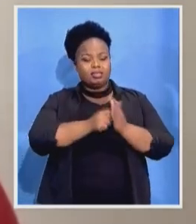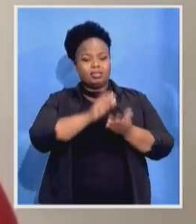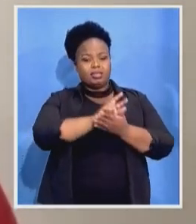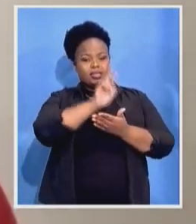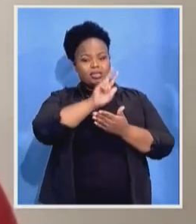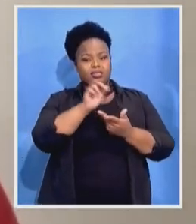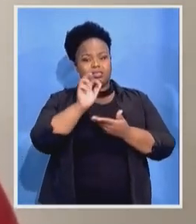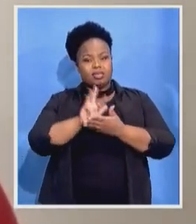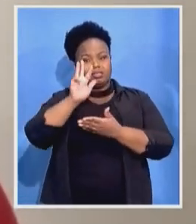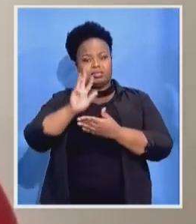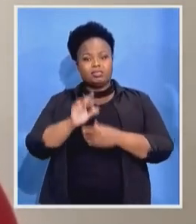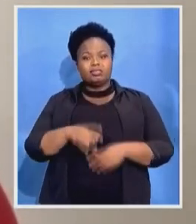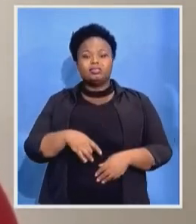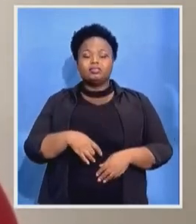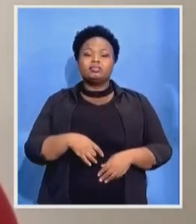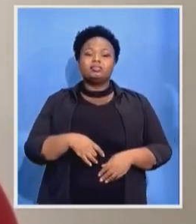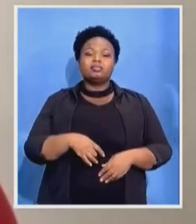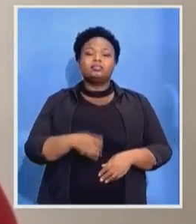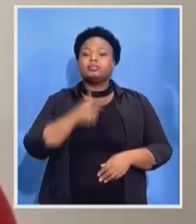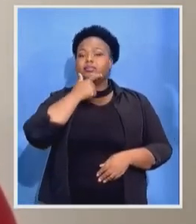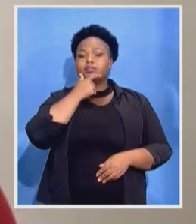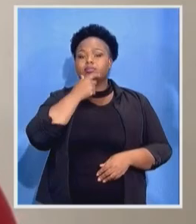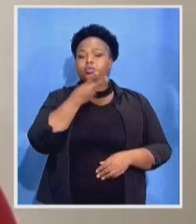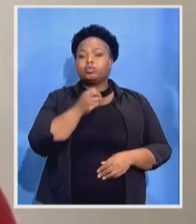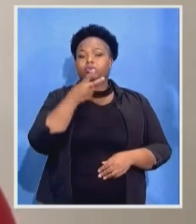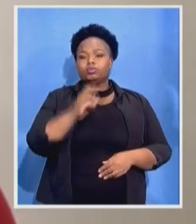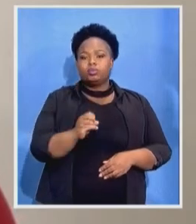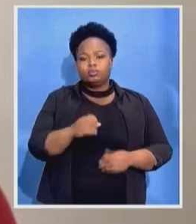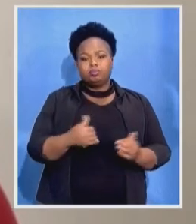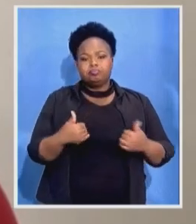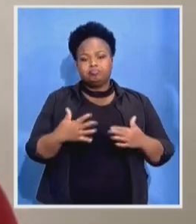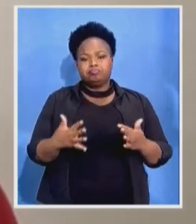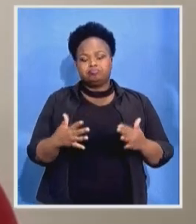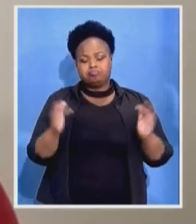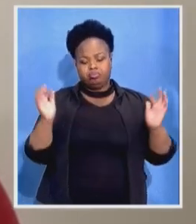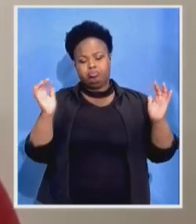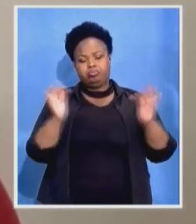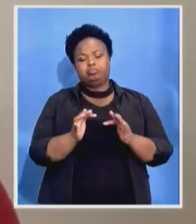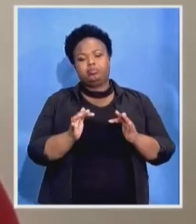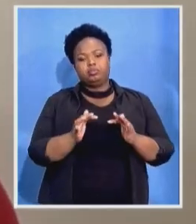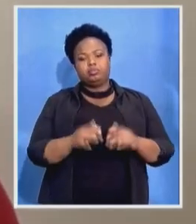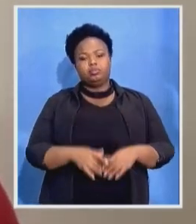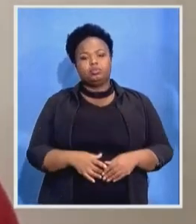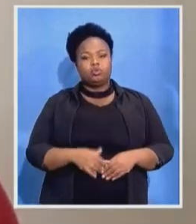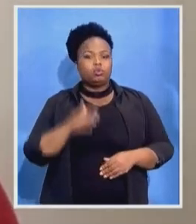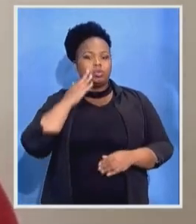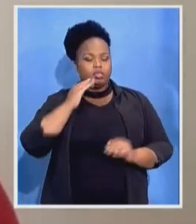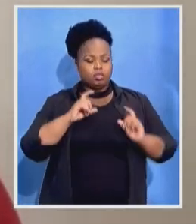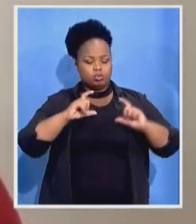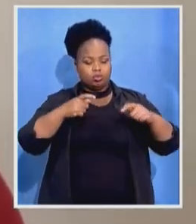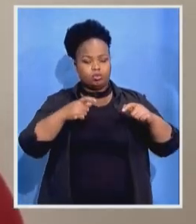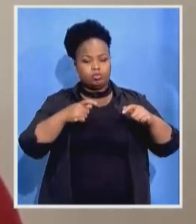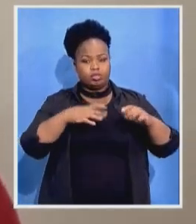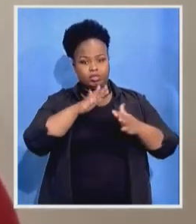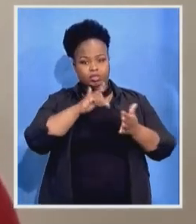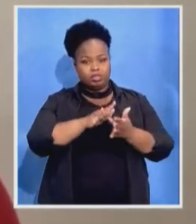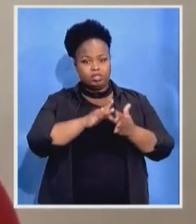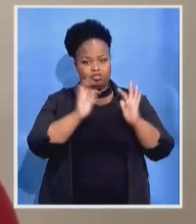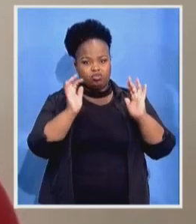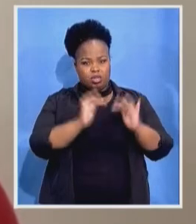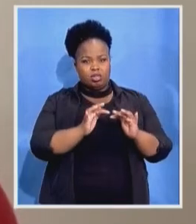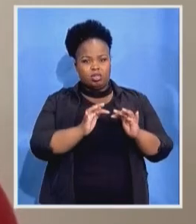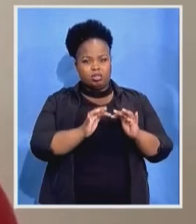2020. We convened the last plenary session of the Central Committee for the year to